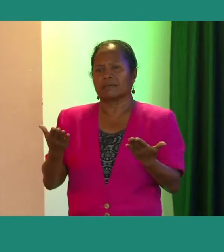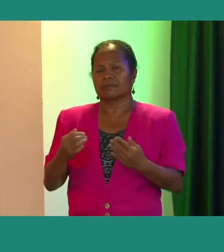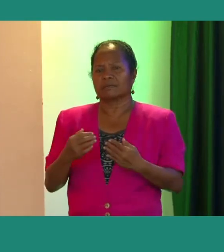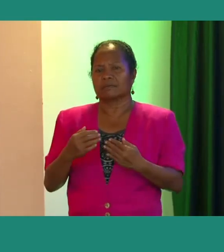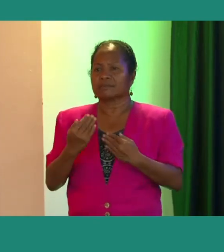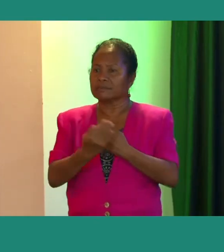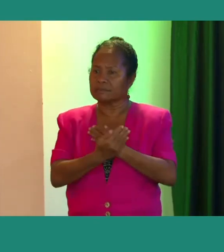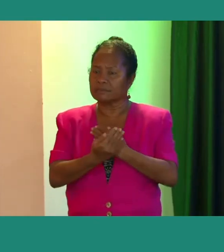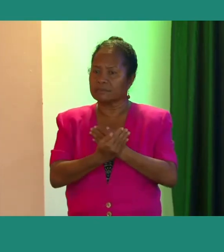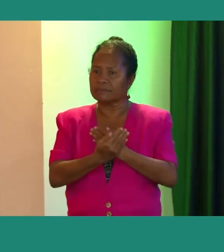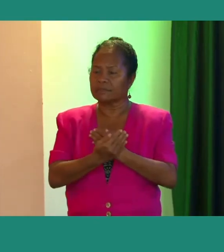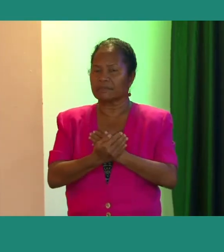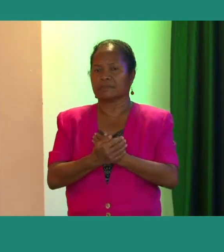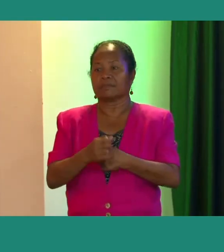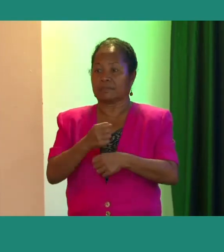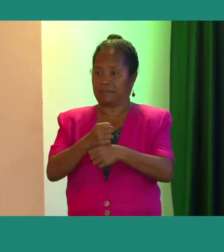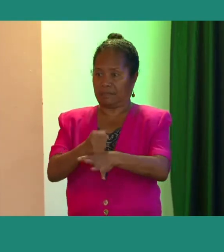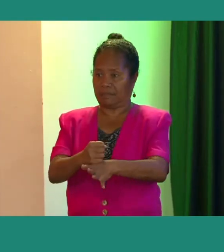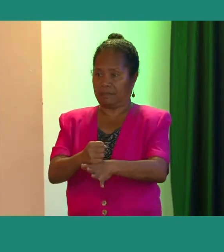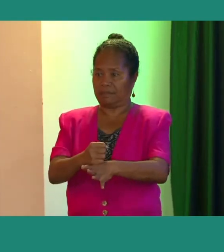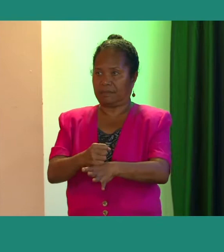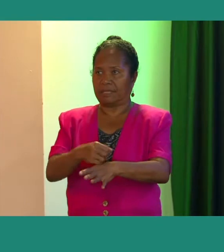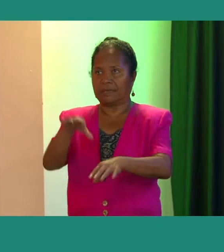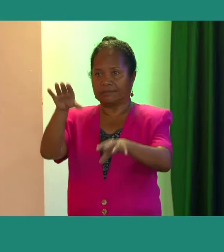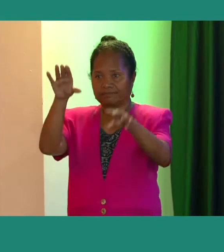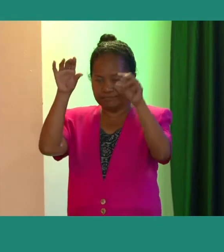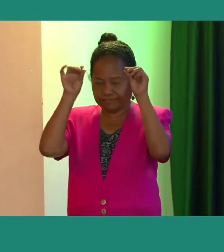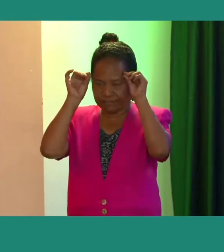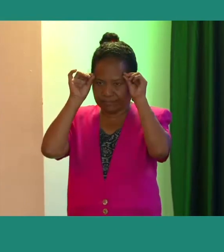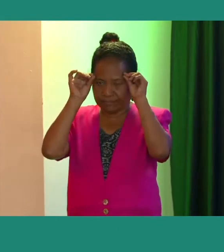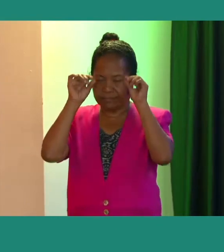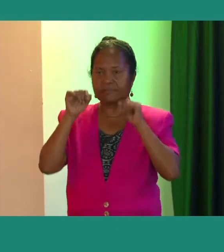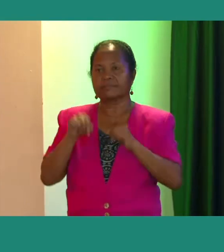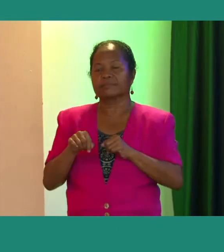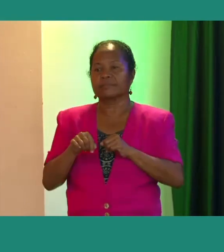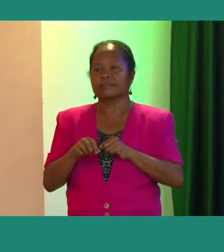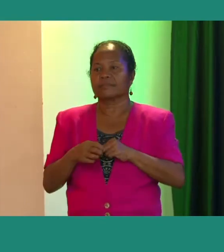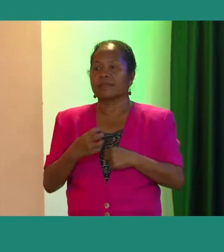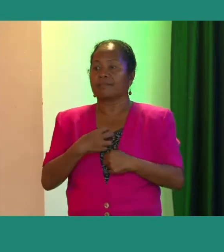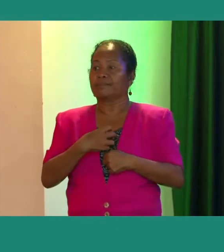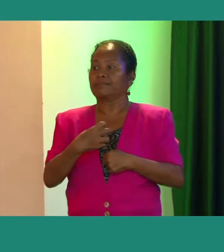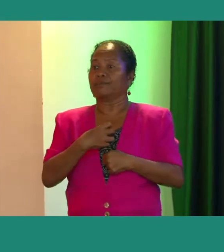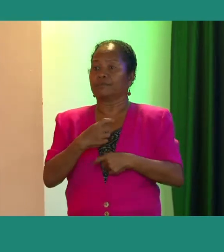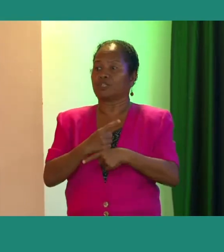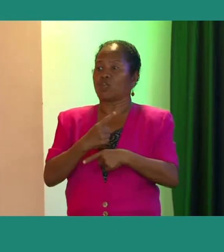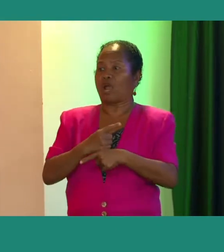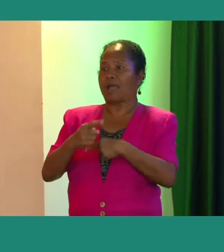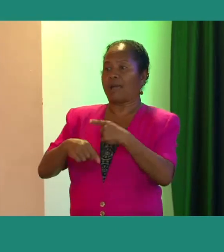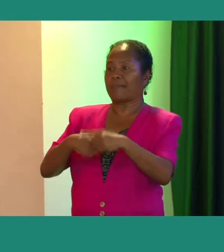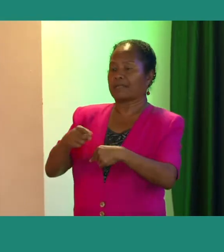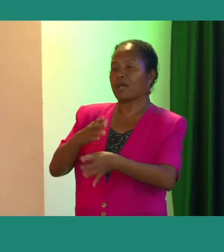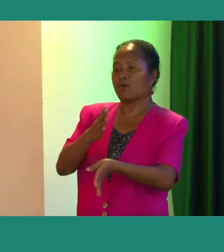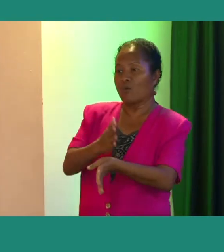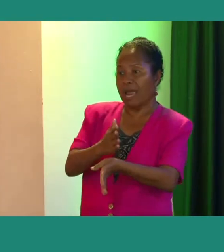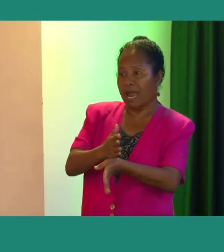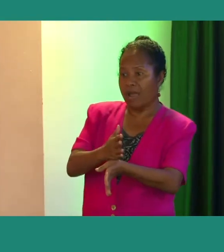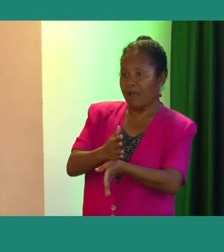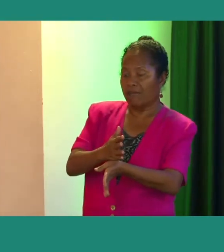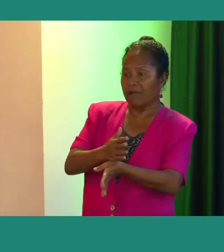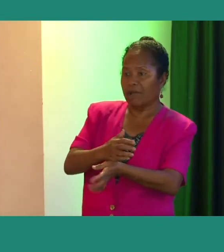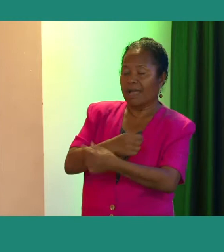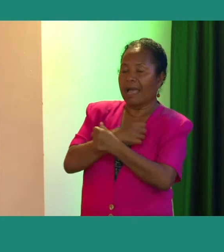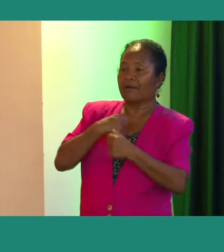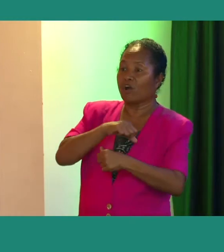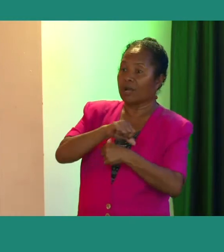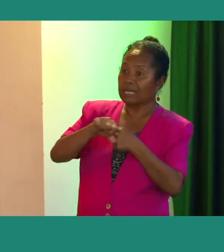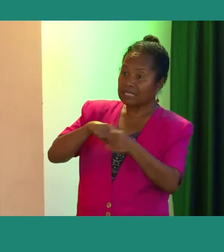and also public sector can achieve this. And then more specifically, I wanted to talk about the work of our organisation, the